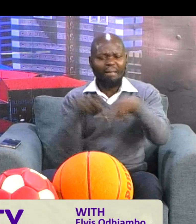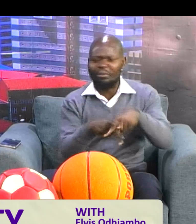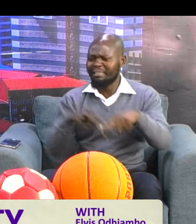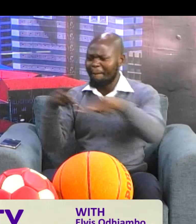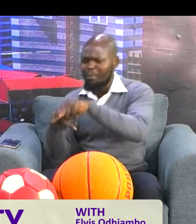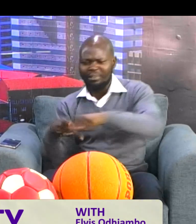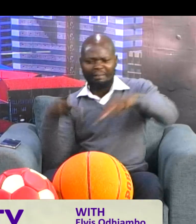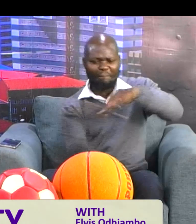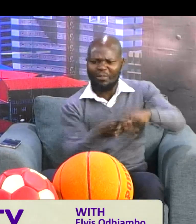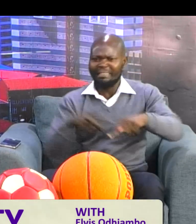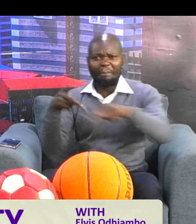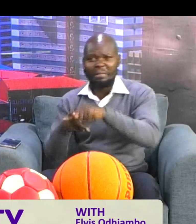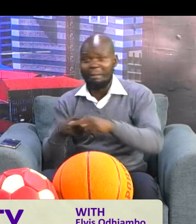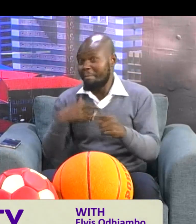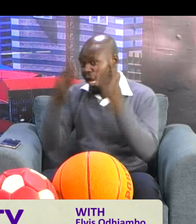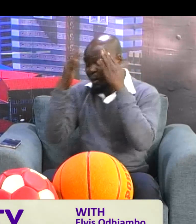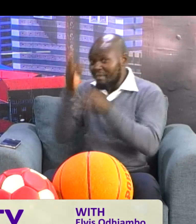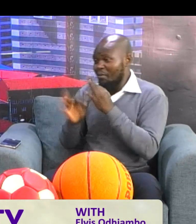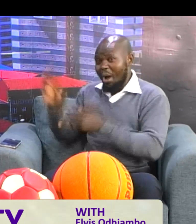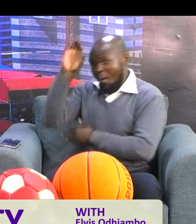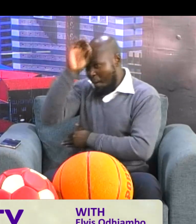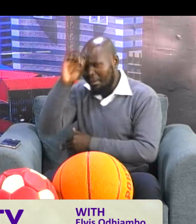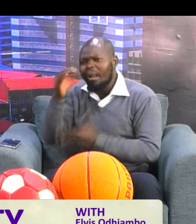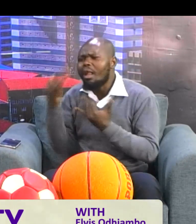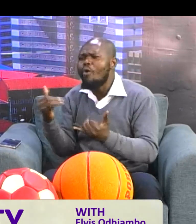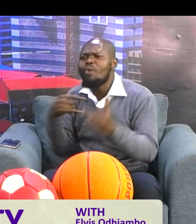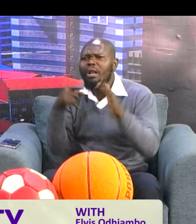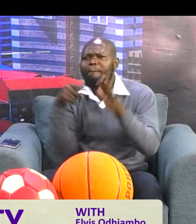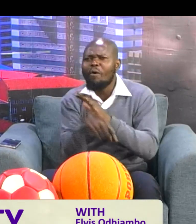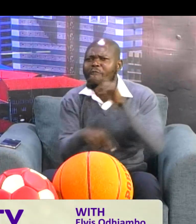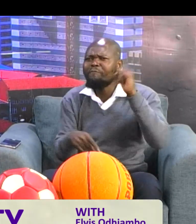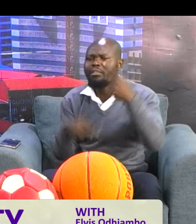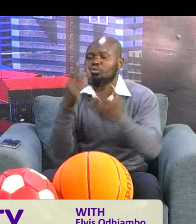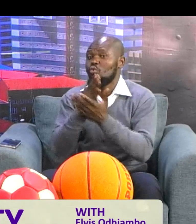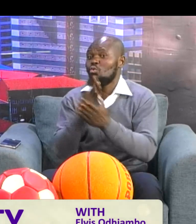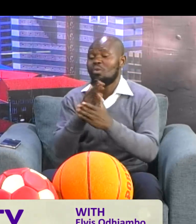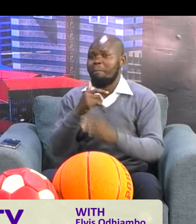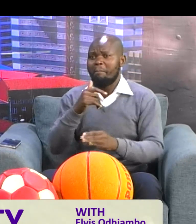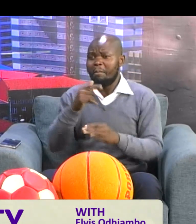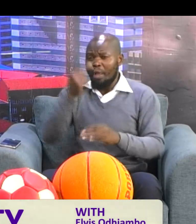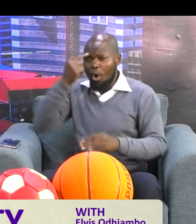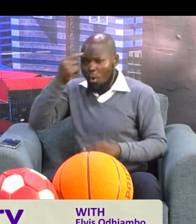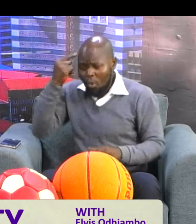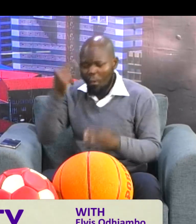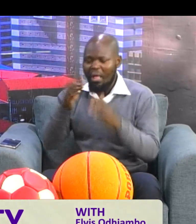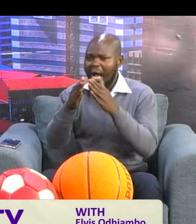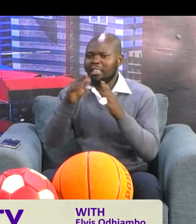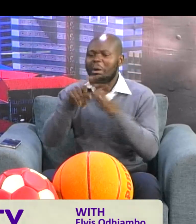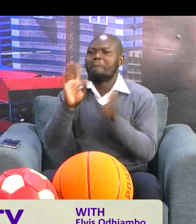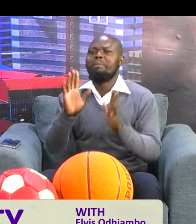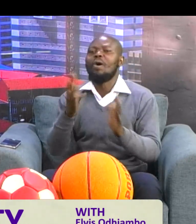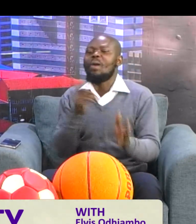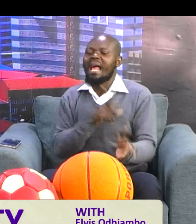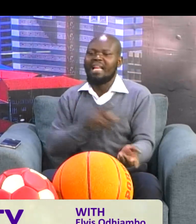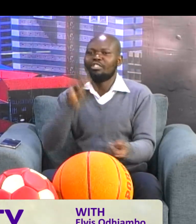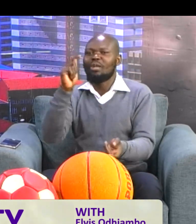interesting show. There were injury tackles left, right, and center. I don't know what you thought about the game. First, it was true